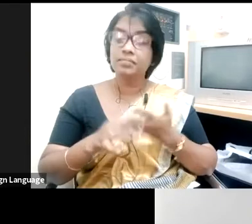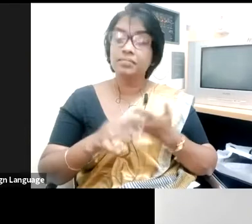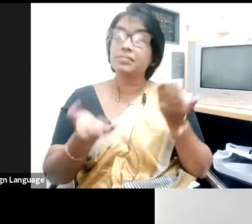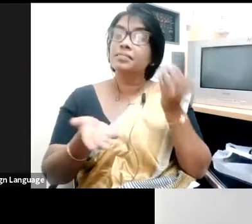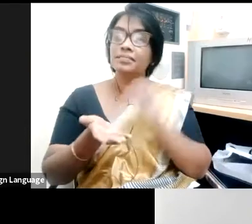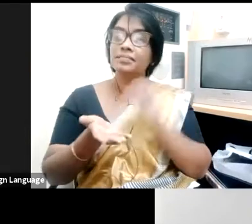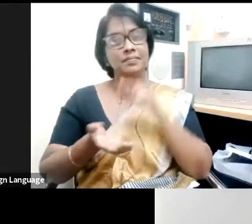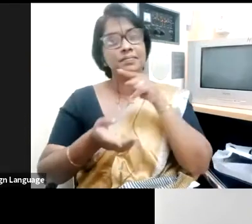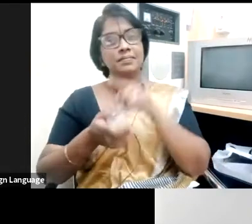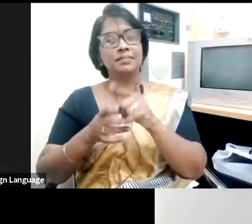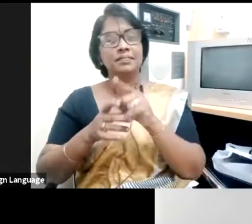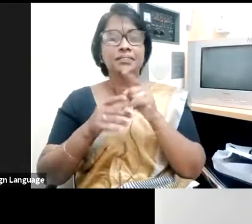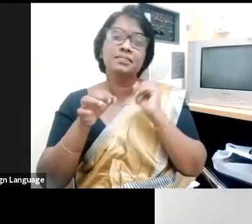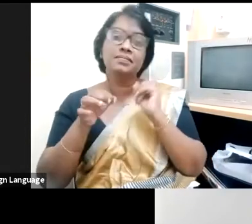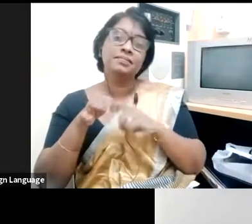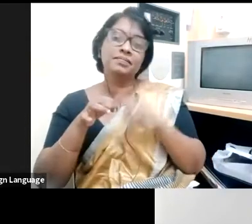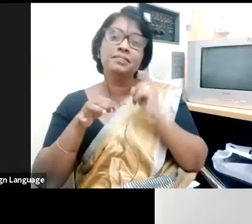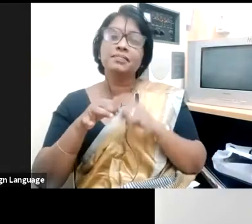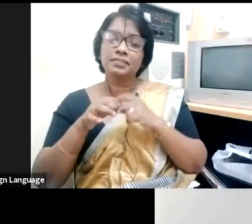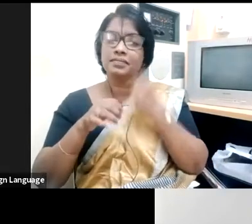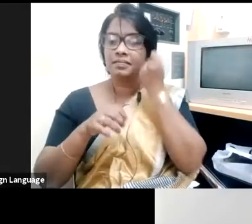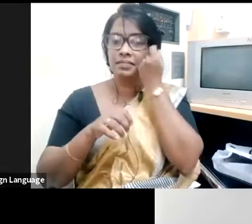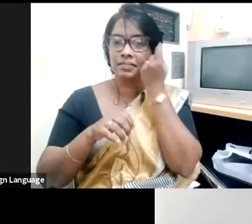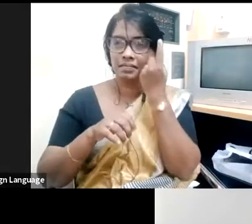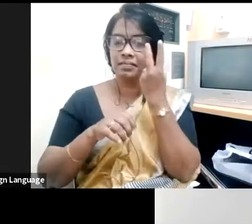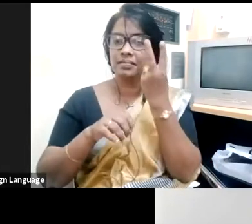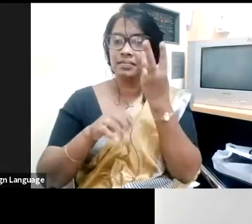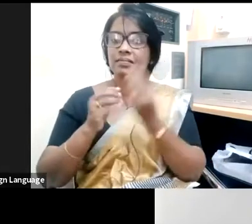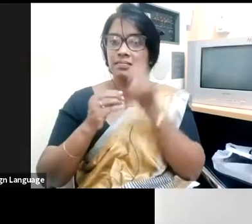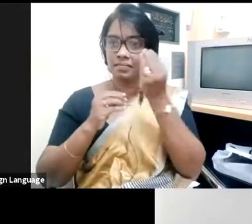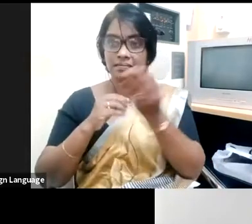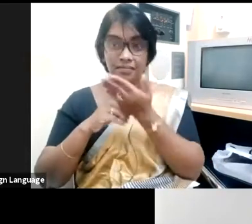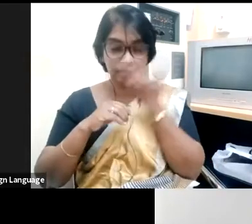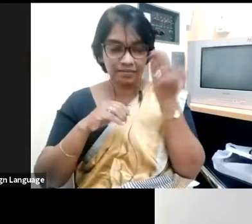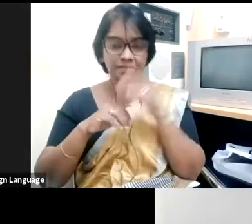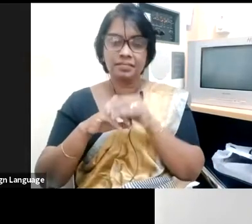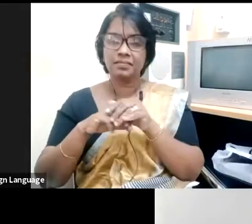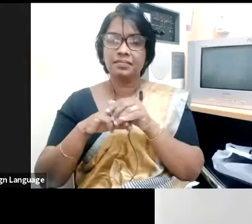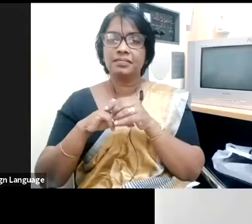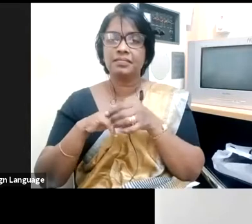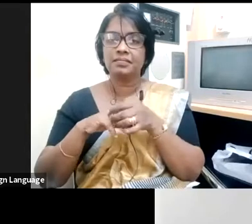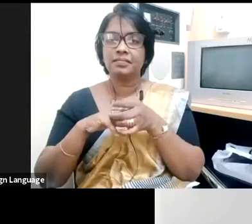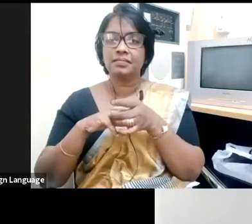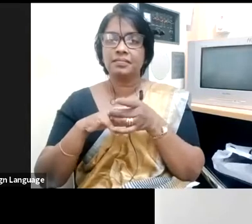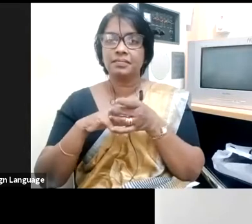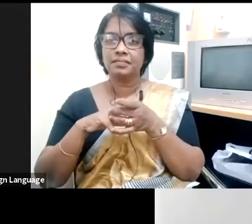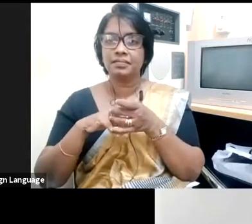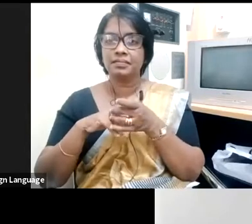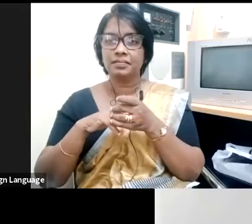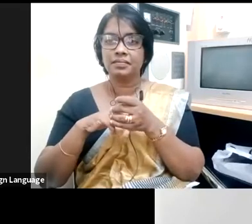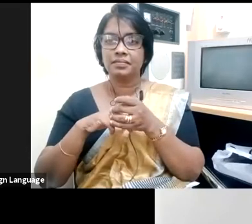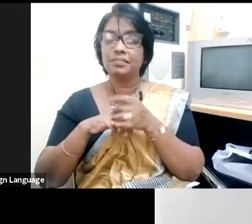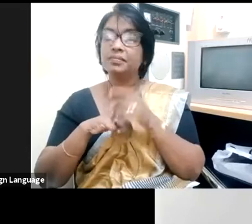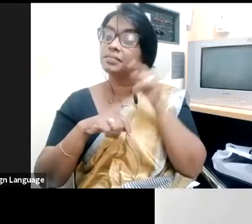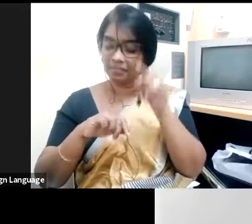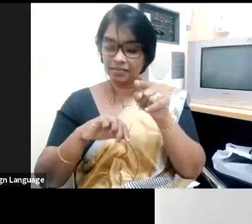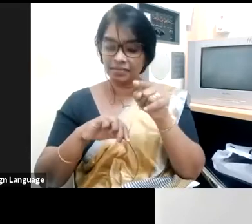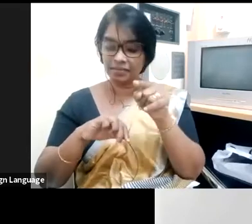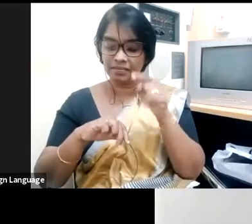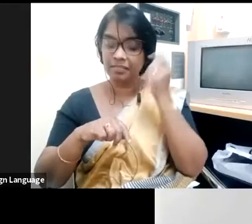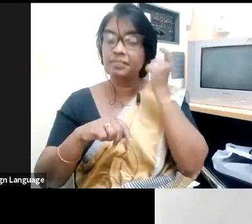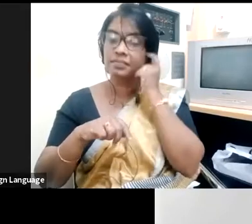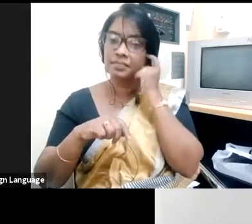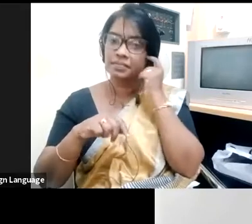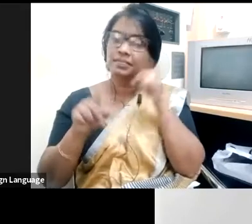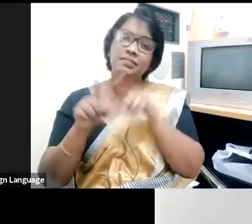on. Staff, country, society. I was thinking about, what came to my mind was the Adobe Kickbox. Adobe has